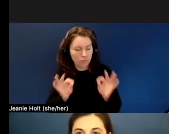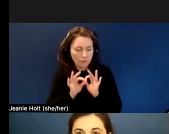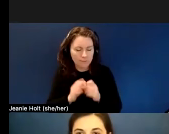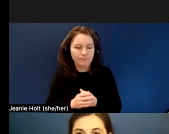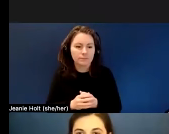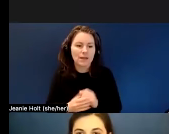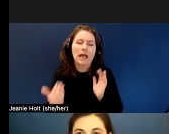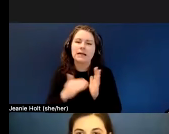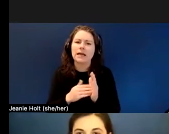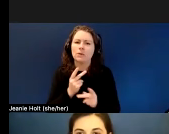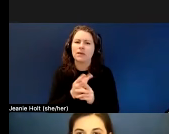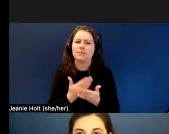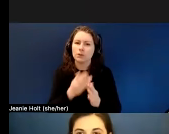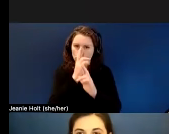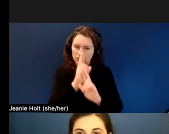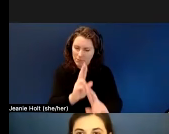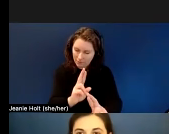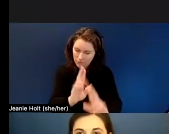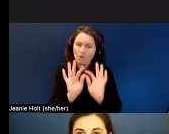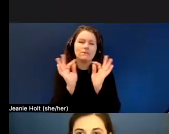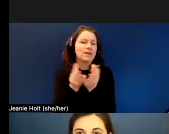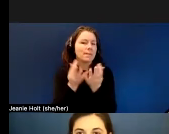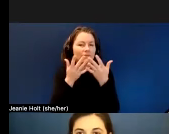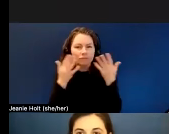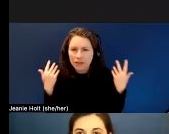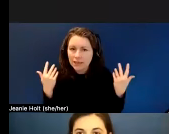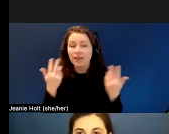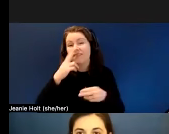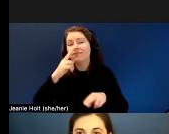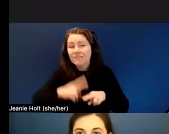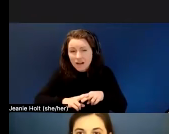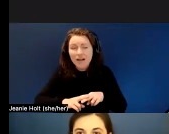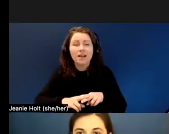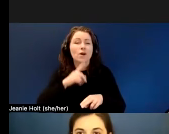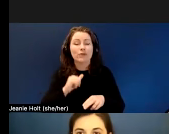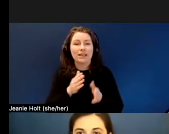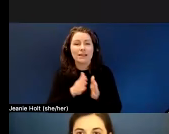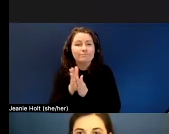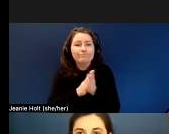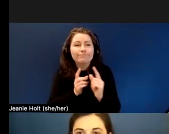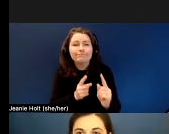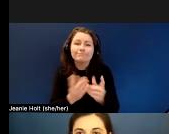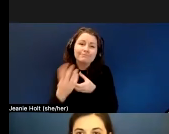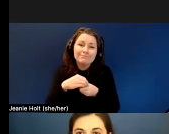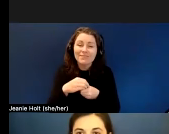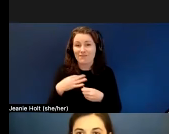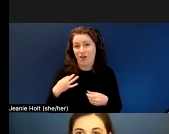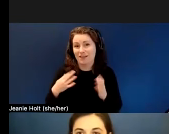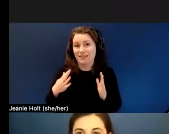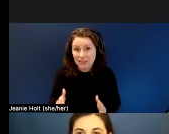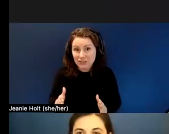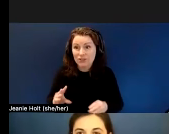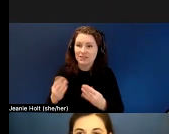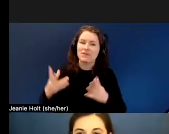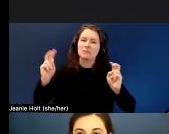keep things respectful, family-friendly, and fun. We really try to find ways to engage volunteers, give them